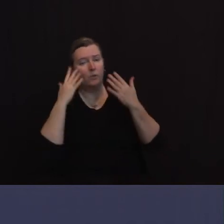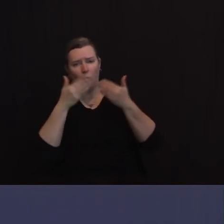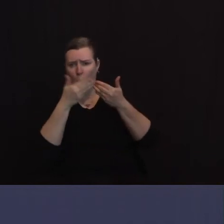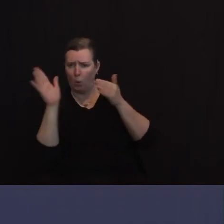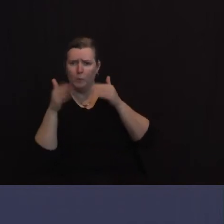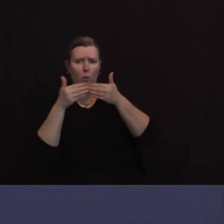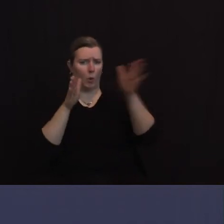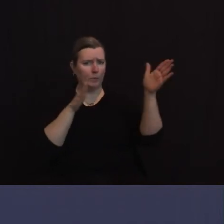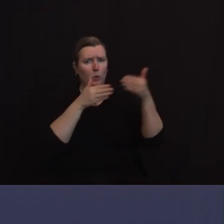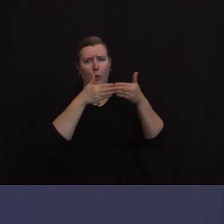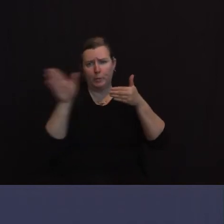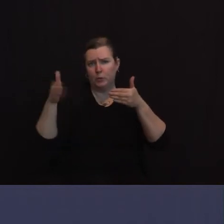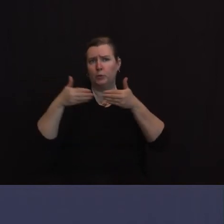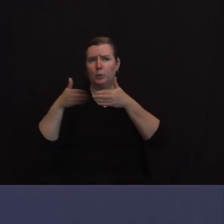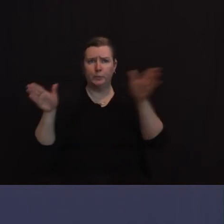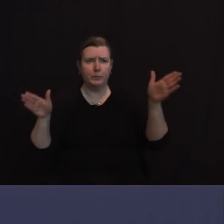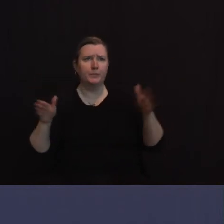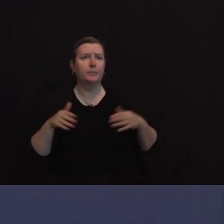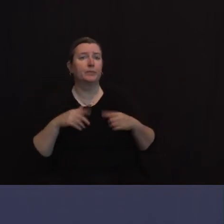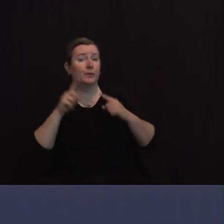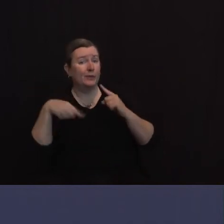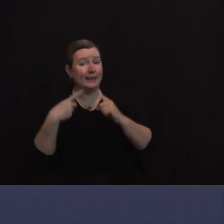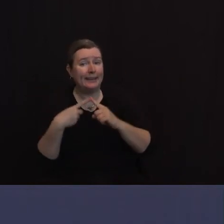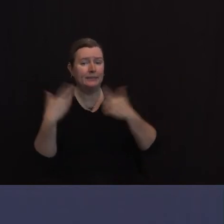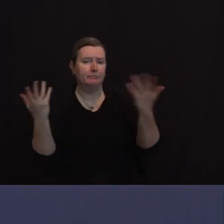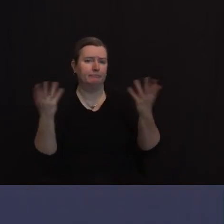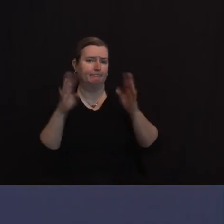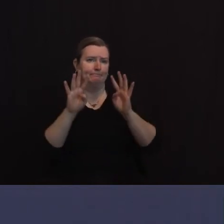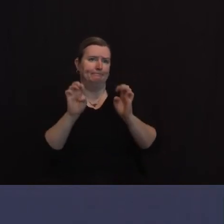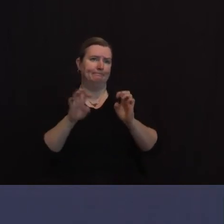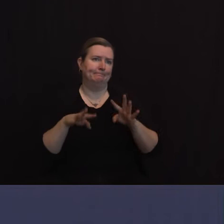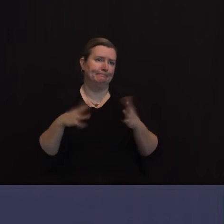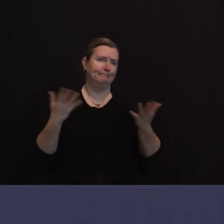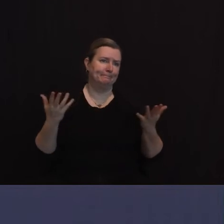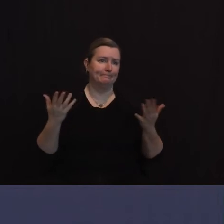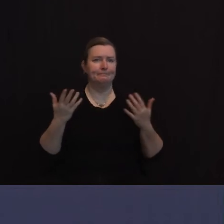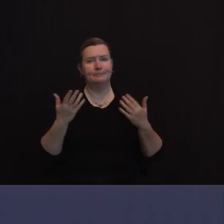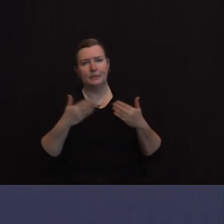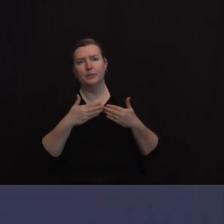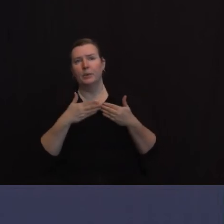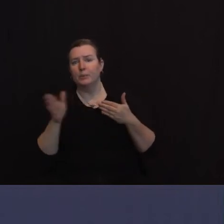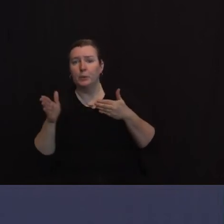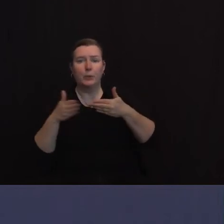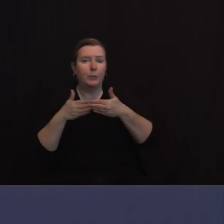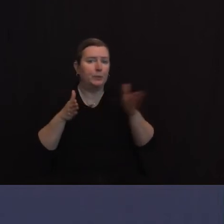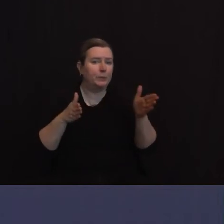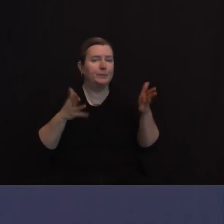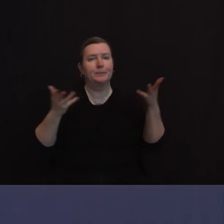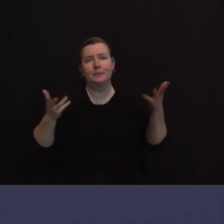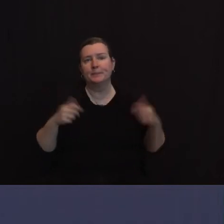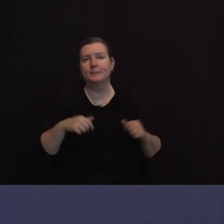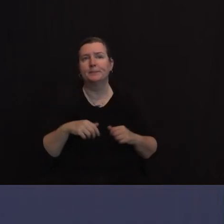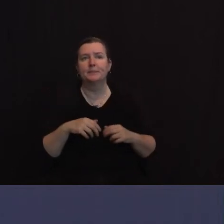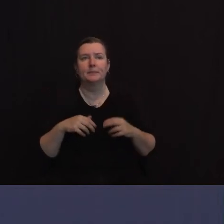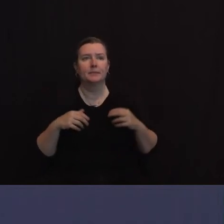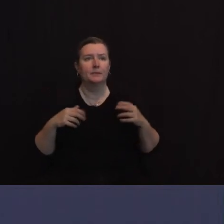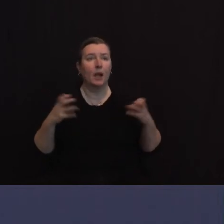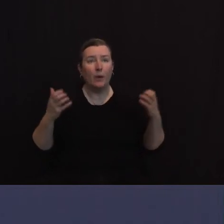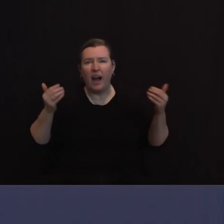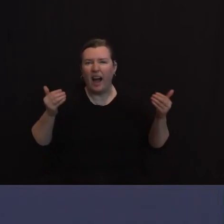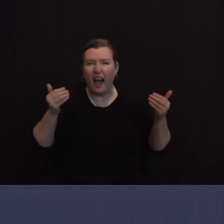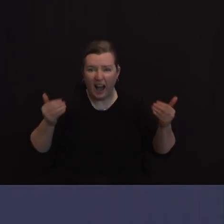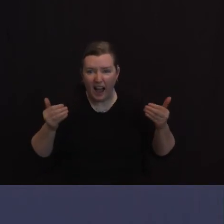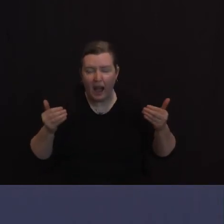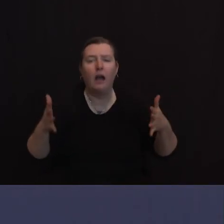much. And again, the last thing I want to do, I think I speak for all of us, is to lurch open and then have to pull back, which